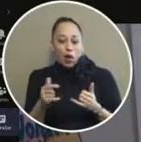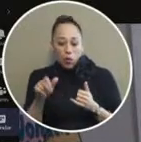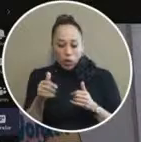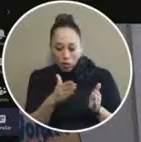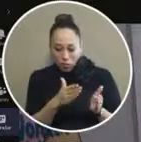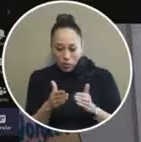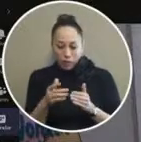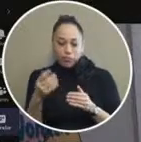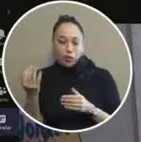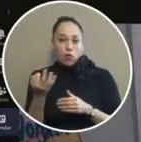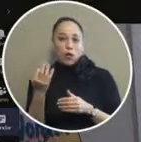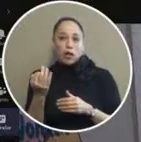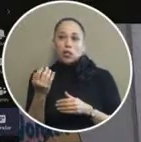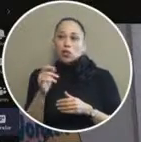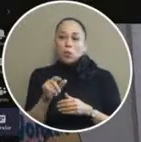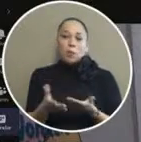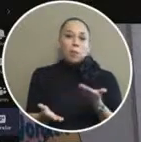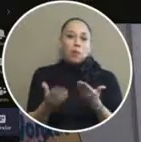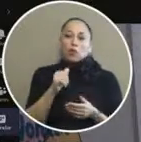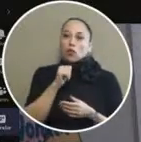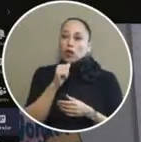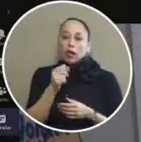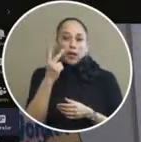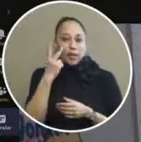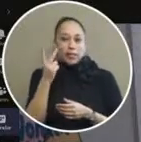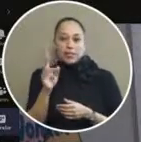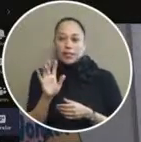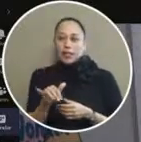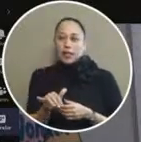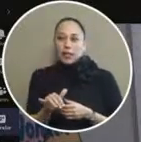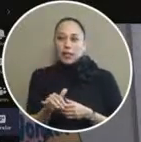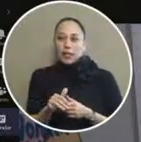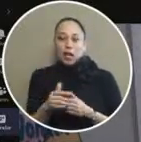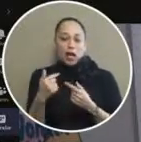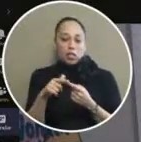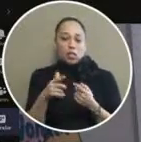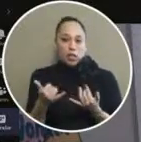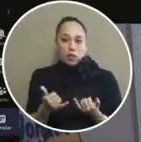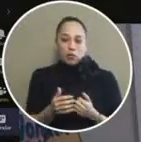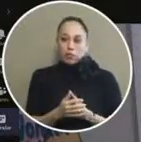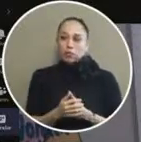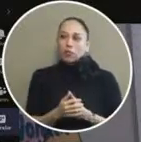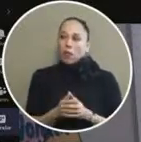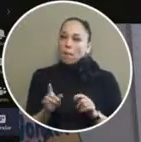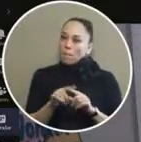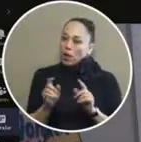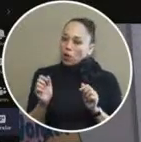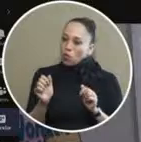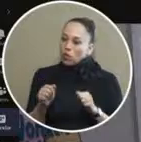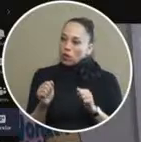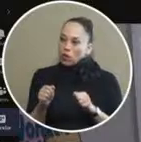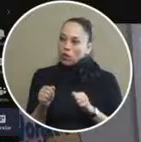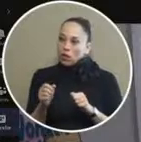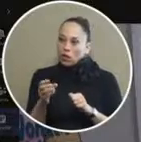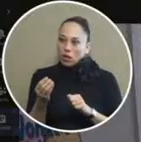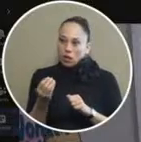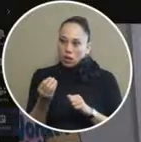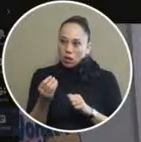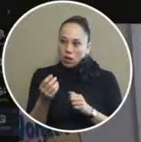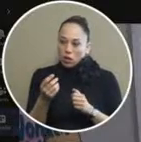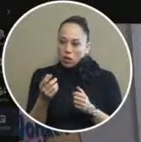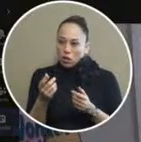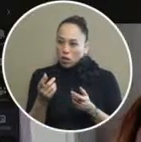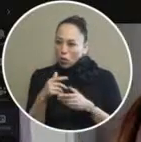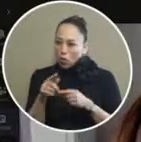that Friday. So you would not see that before we release it the way we have it scheduled now. Okay, but it will come to us before the release of the